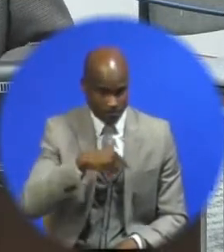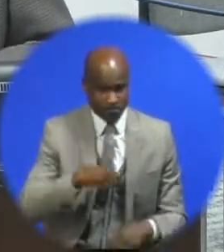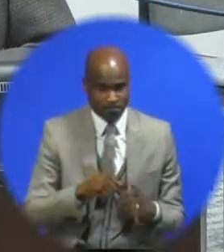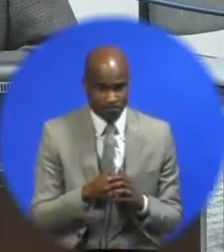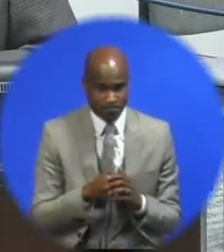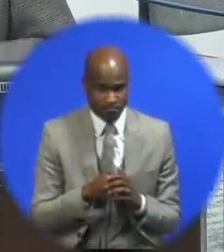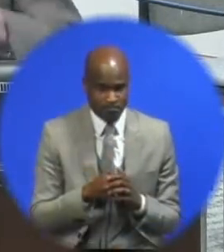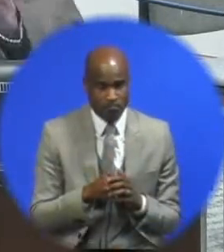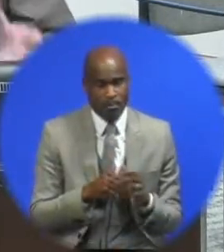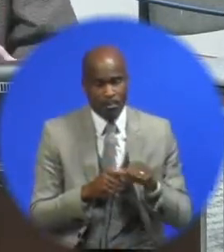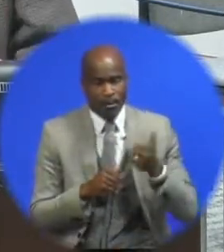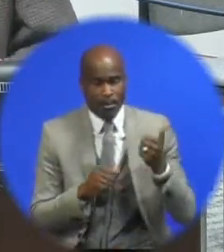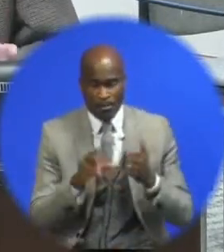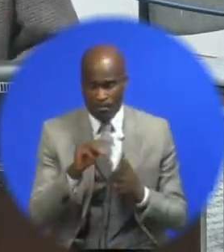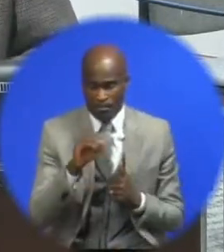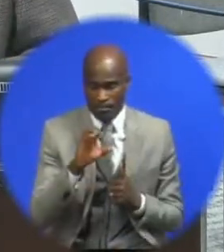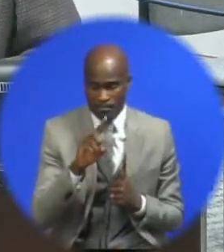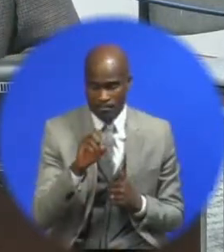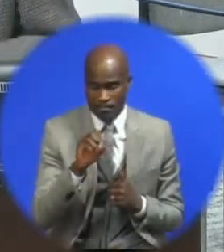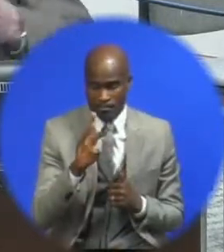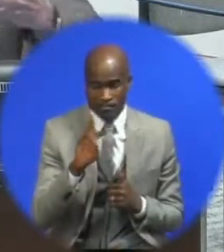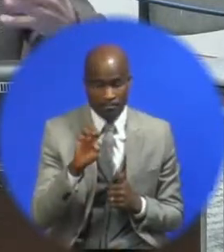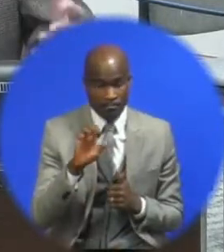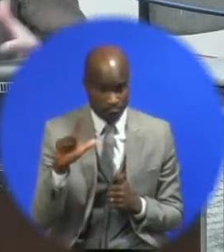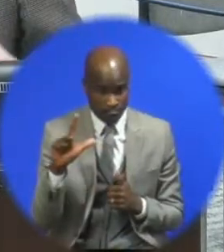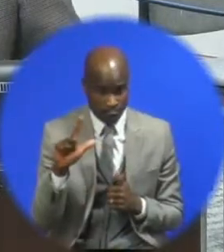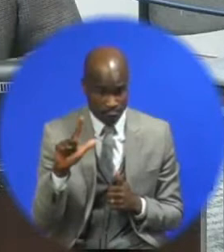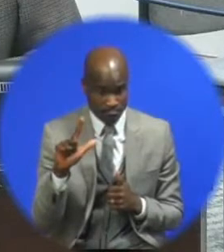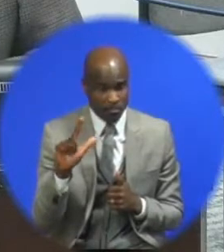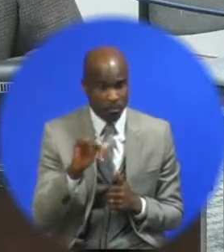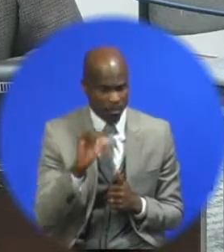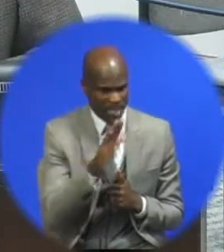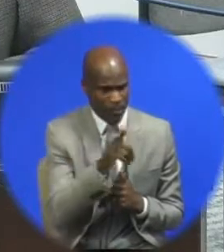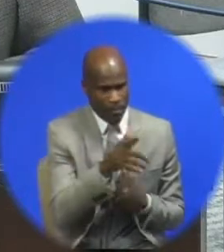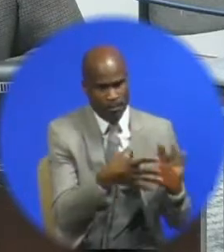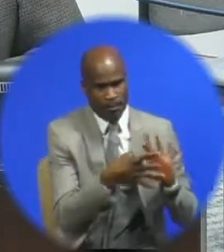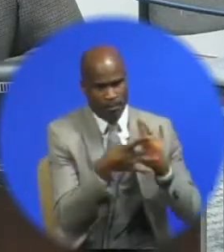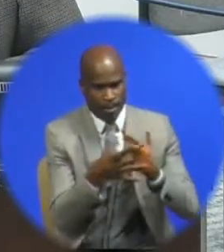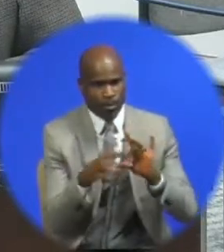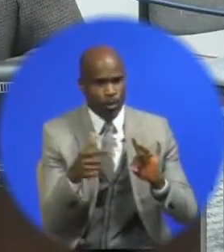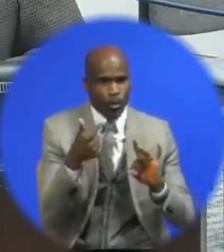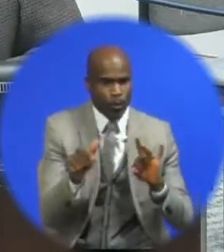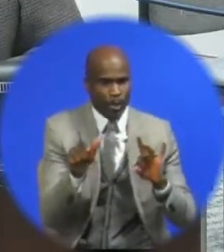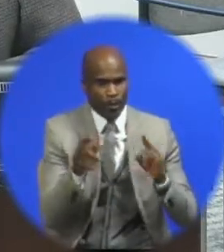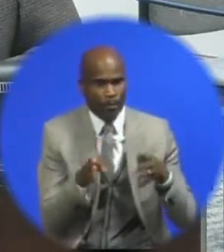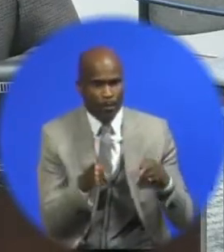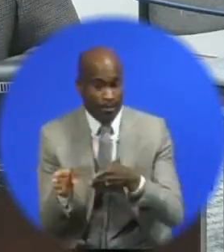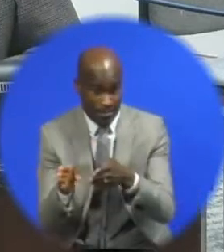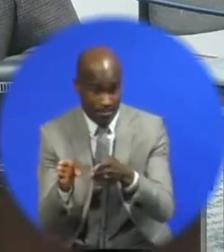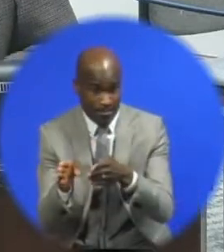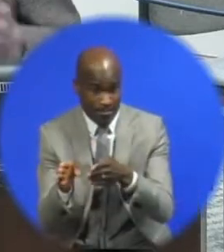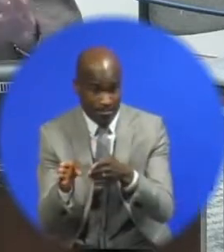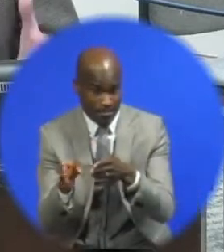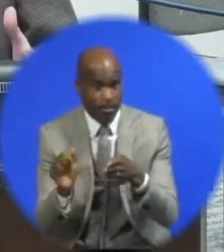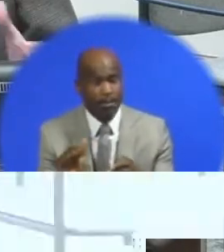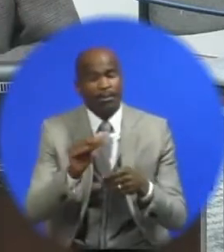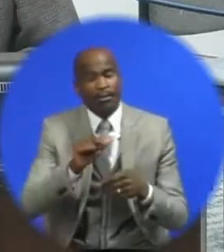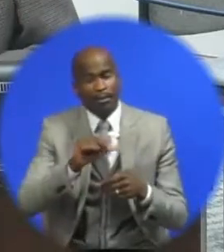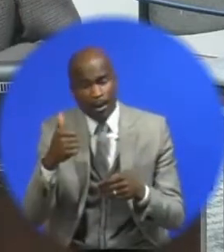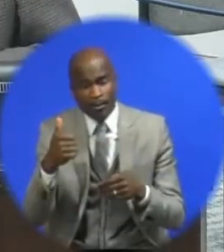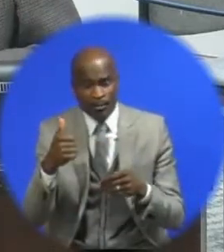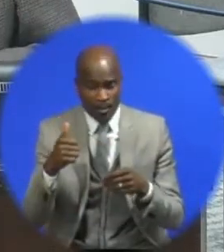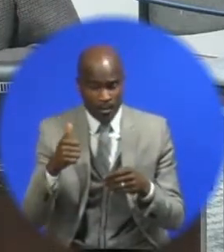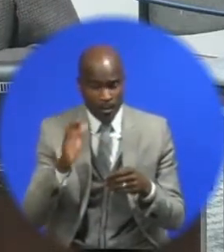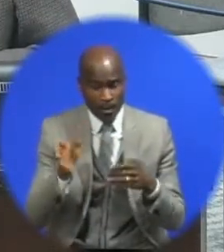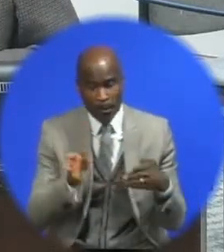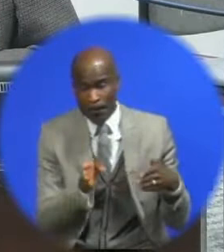on the books that connects up the Greenway. There's others there with state parks